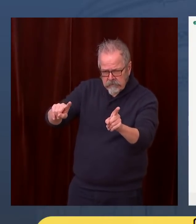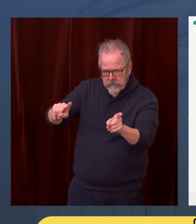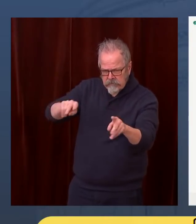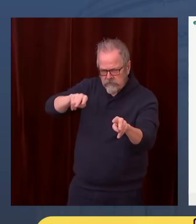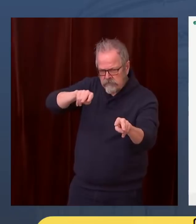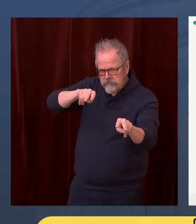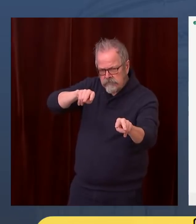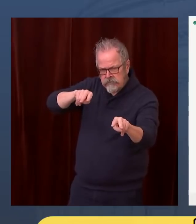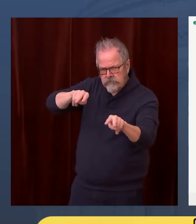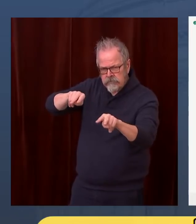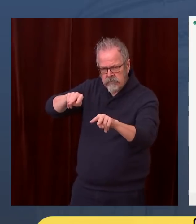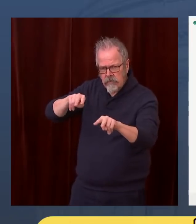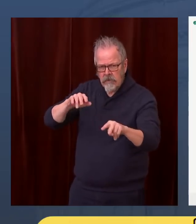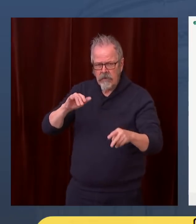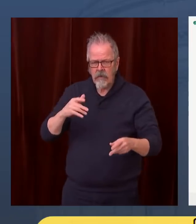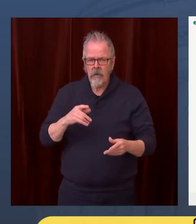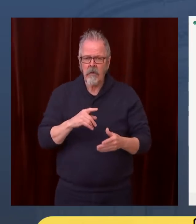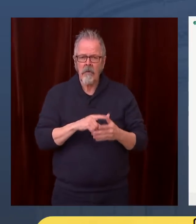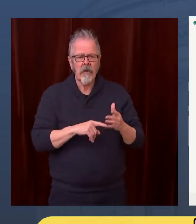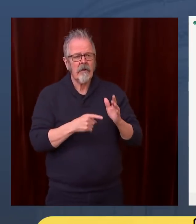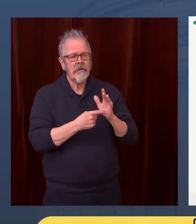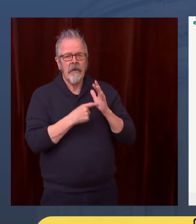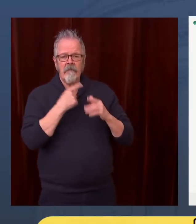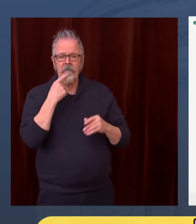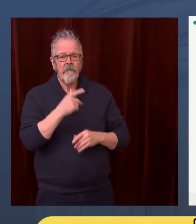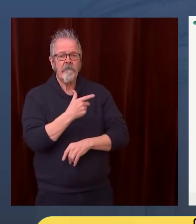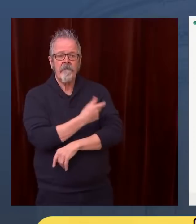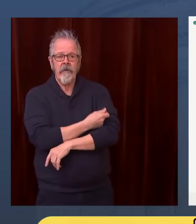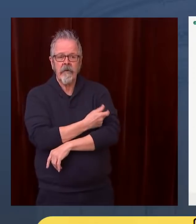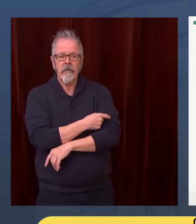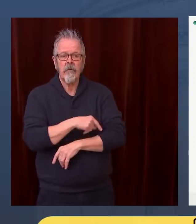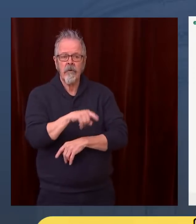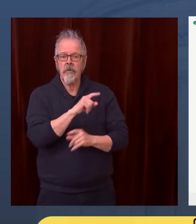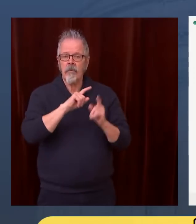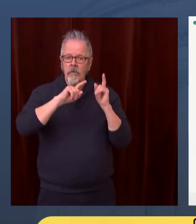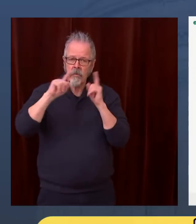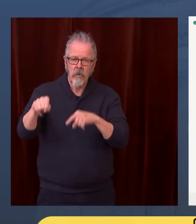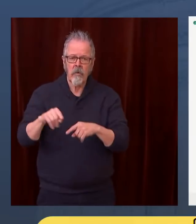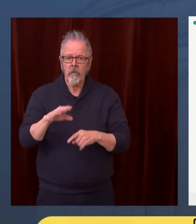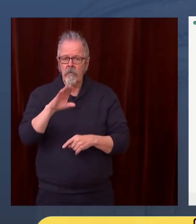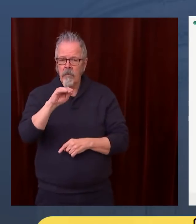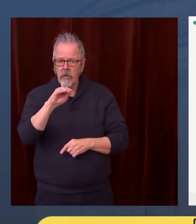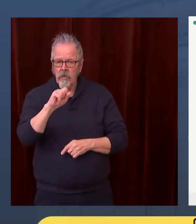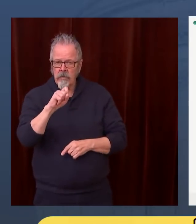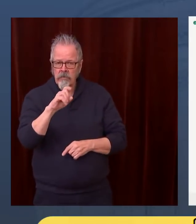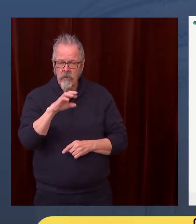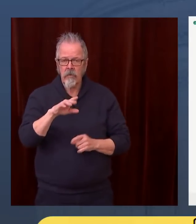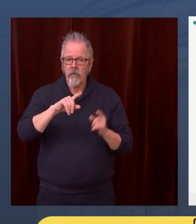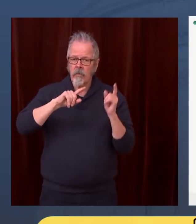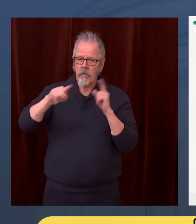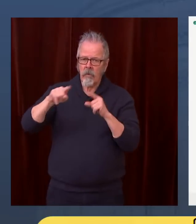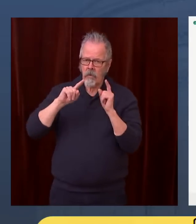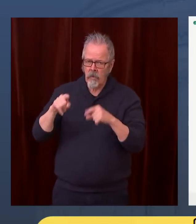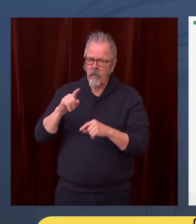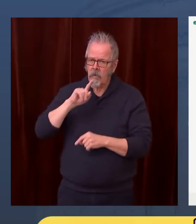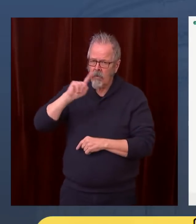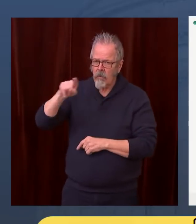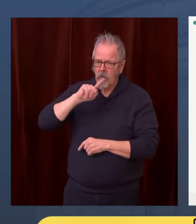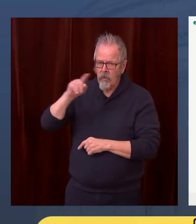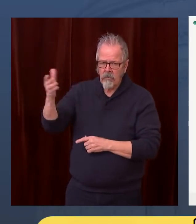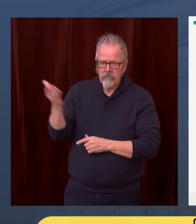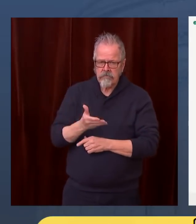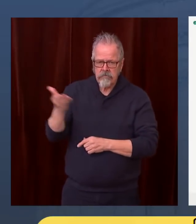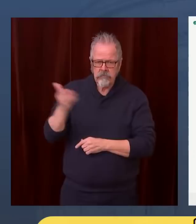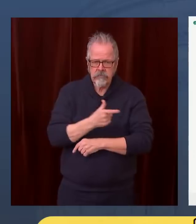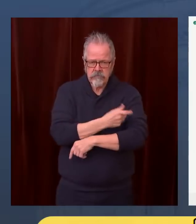is the demand for vaccines? What's the demand for boosters? What's the demand for community testing? And that community